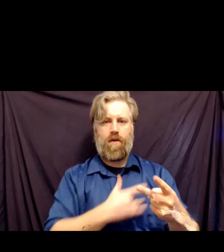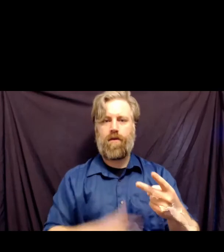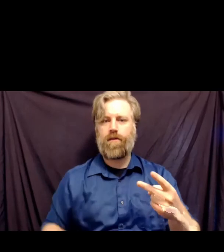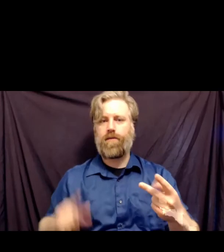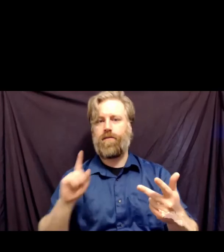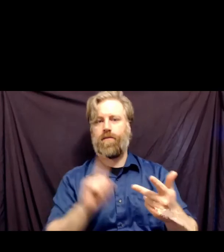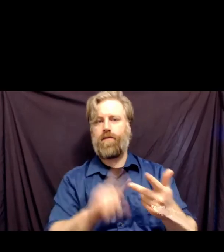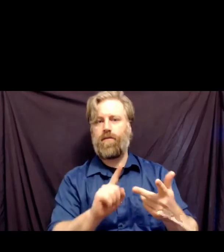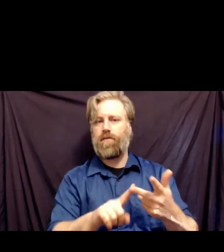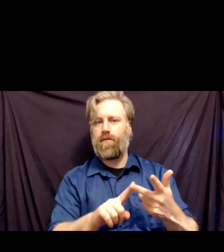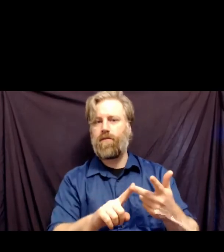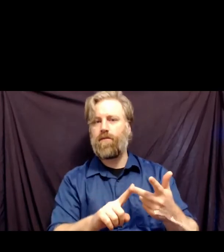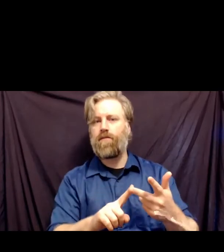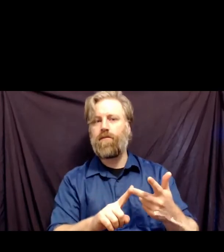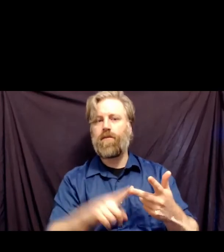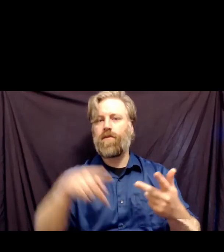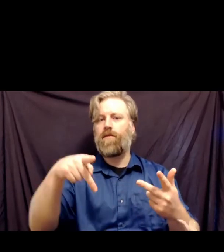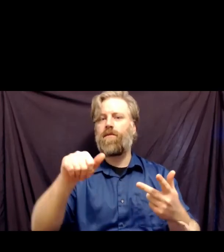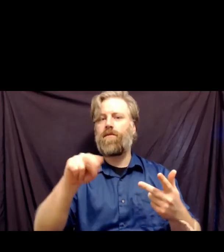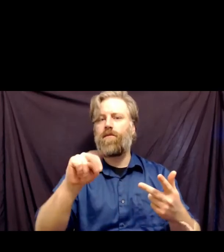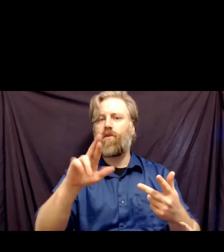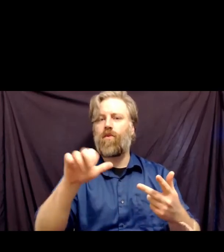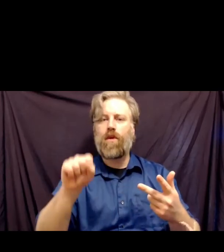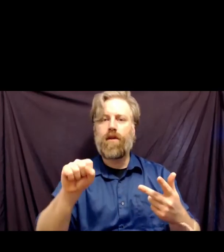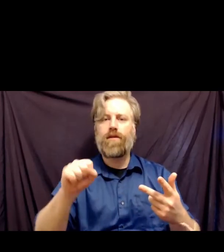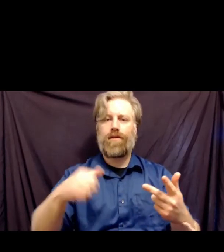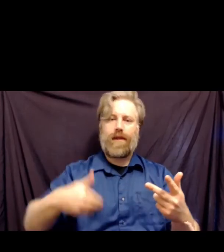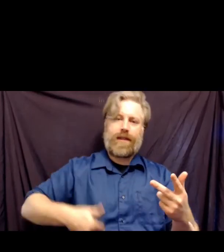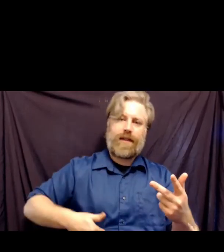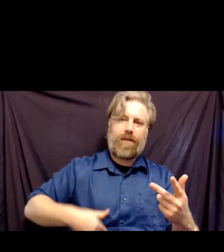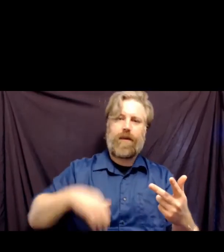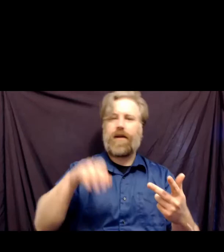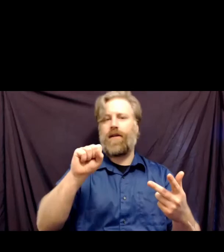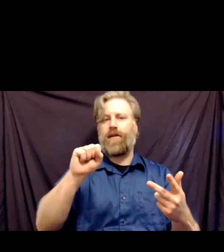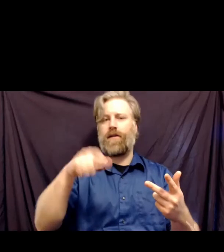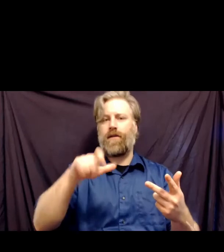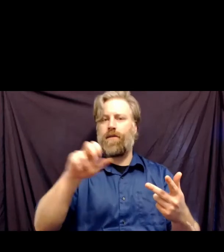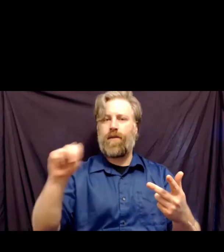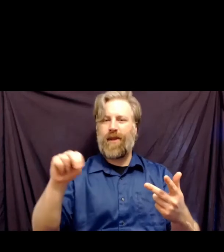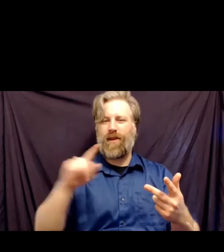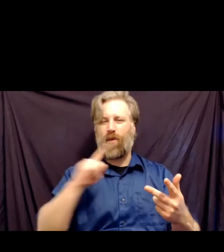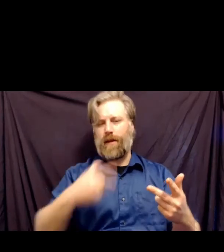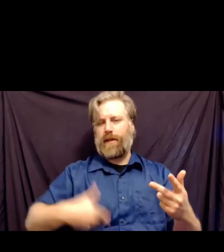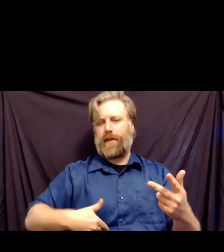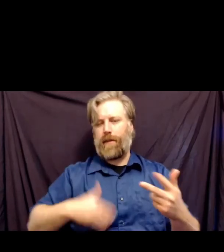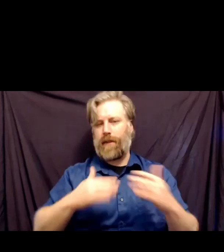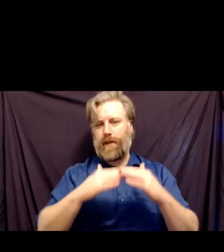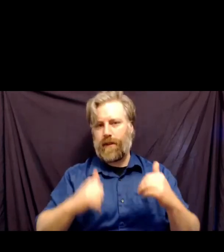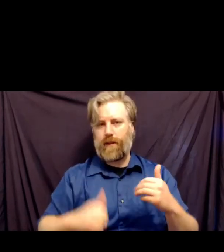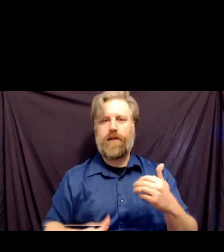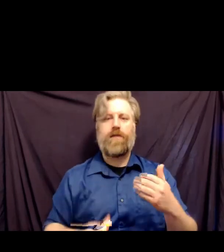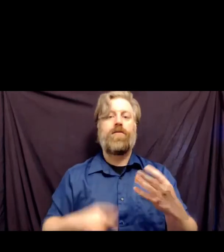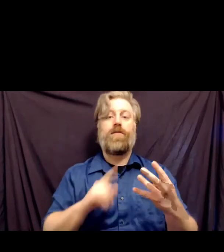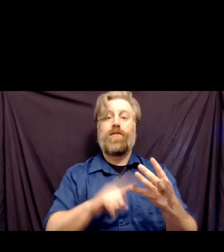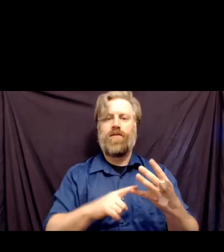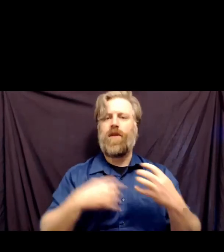the pancreas, stomach, spleen. We can just call that the stomach system. One with the lungs,